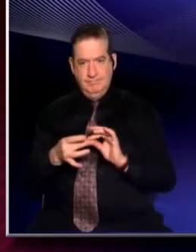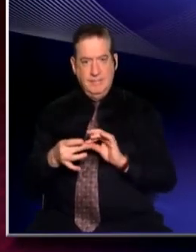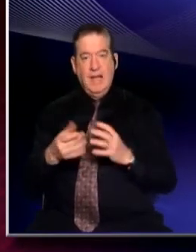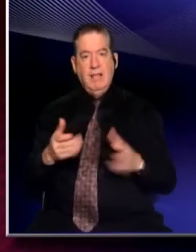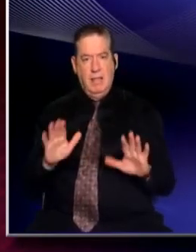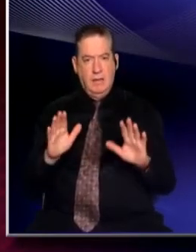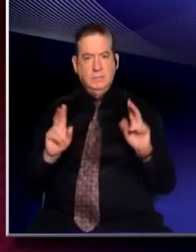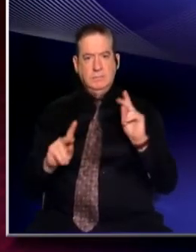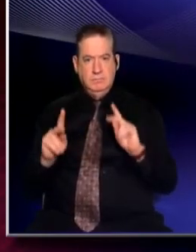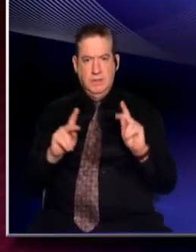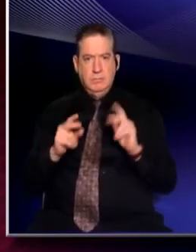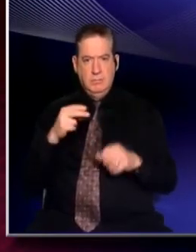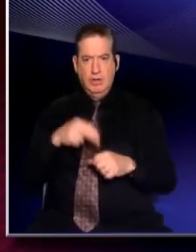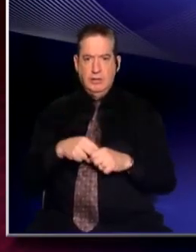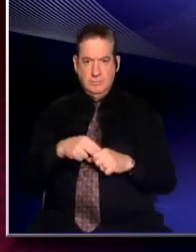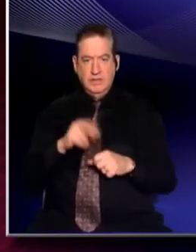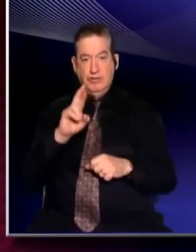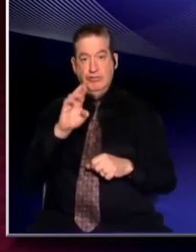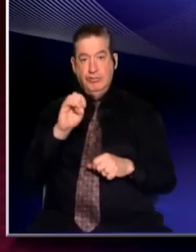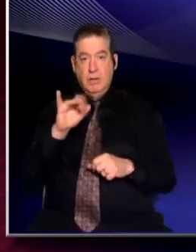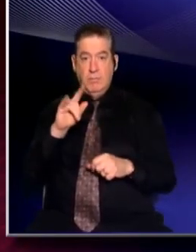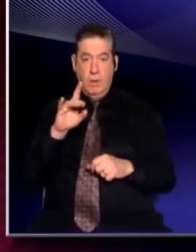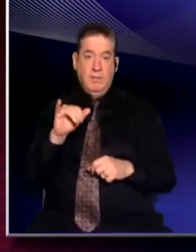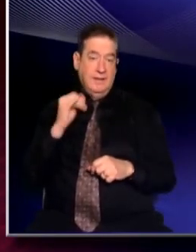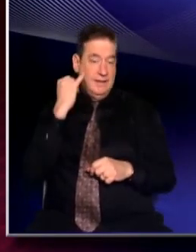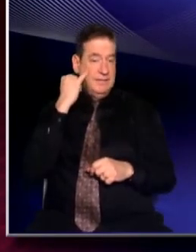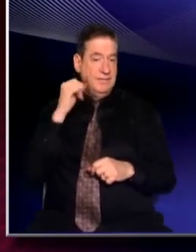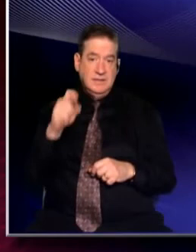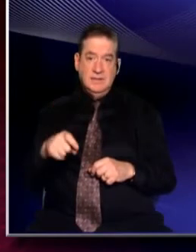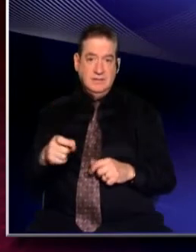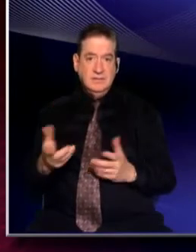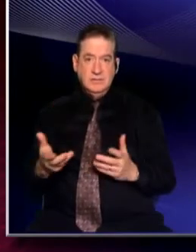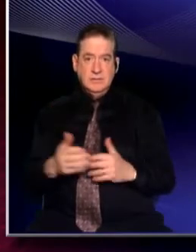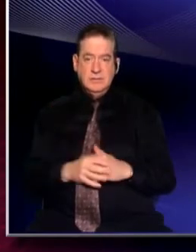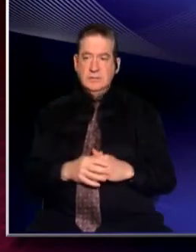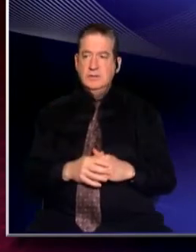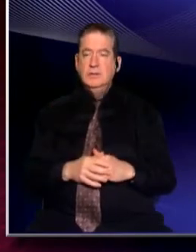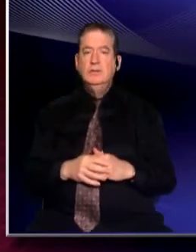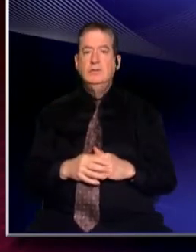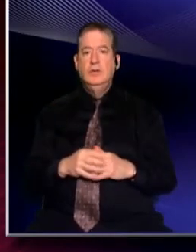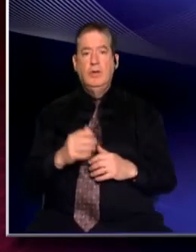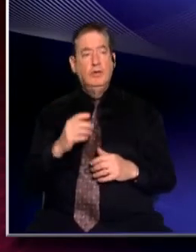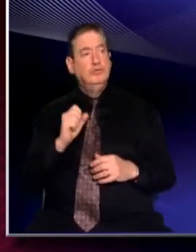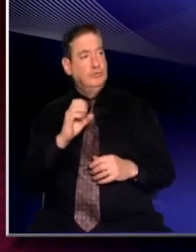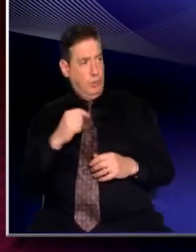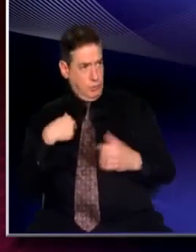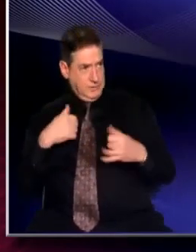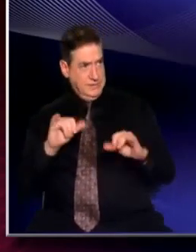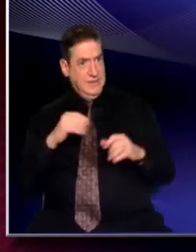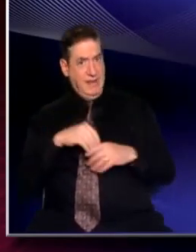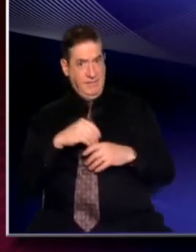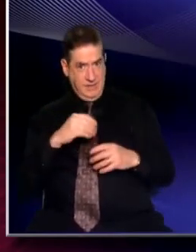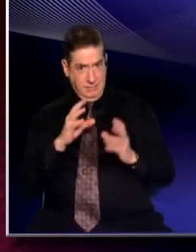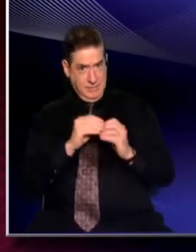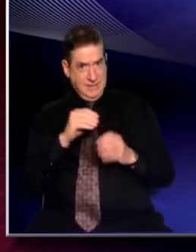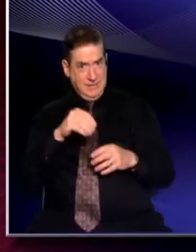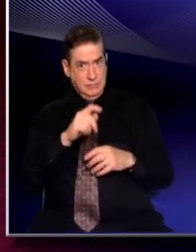to participate remotely if necessary. So would we still have meetings in Tucson or